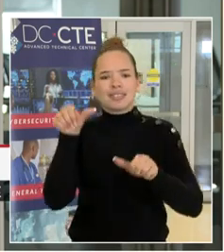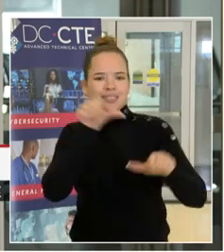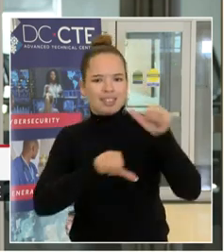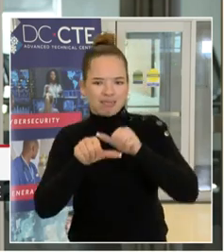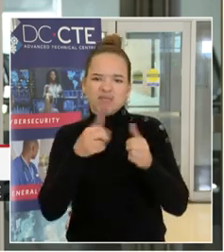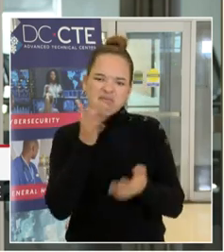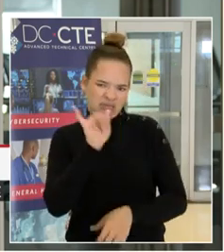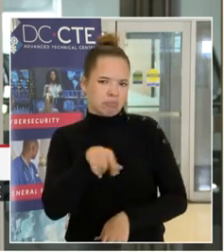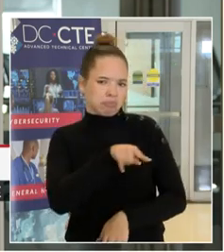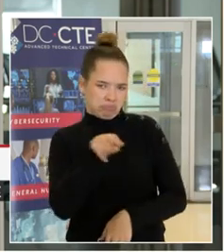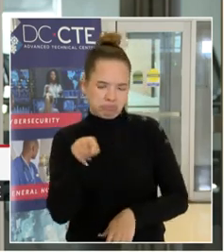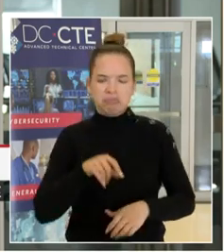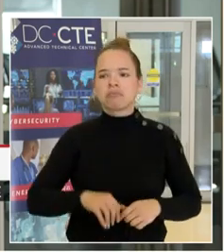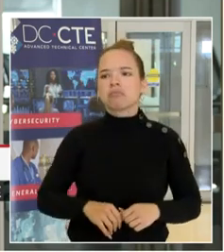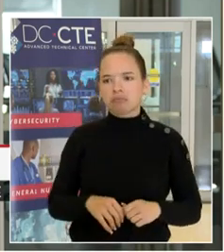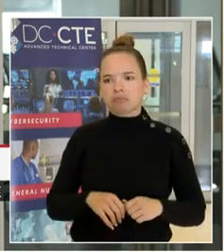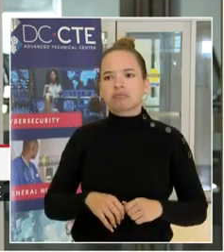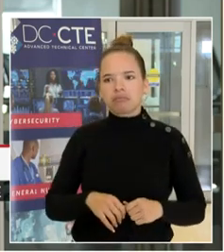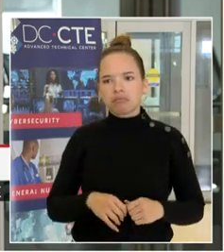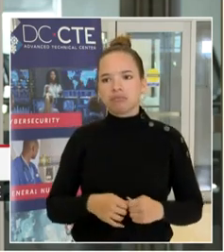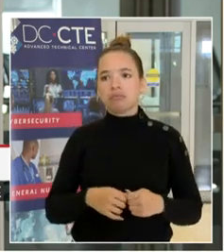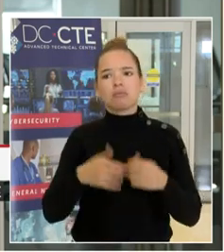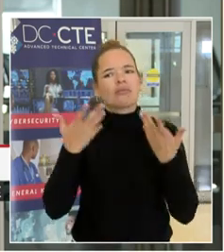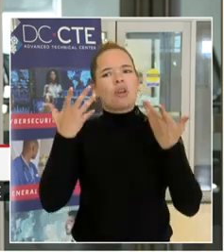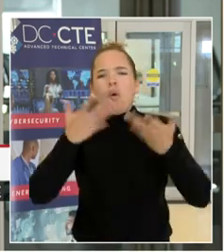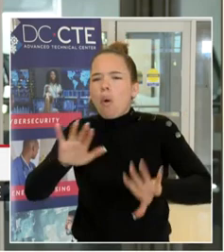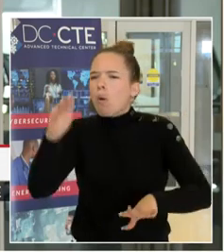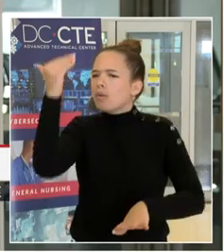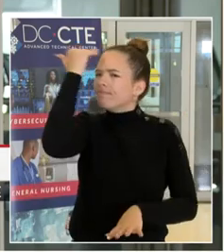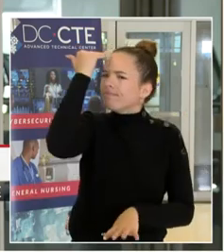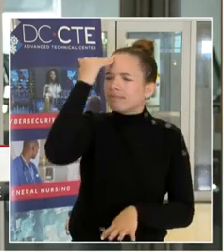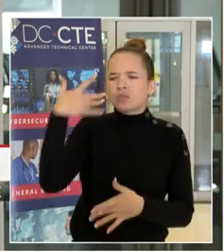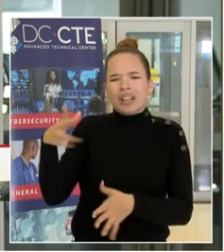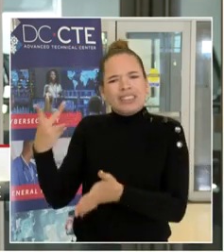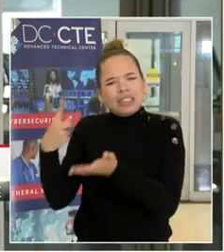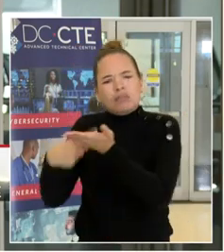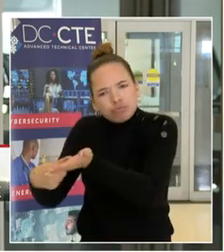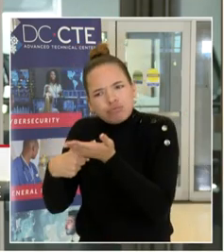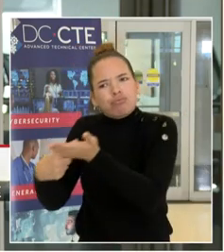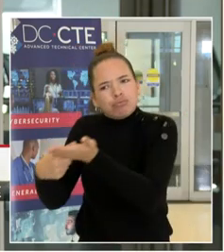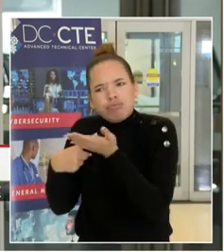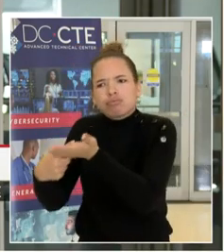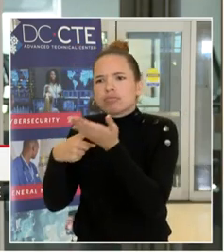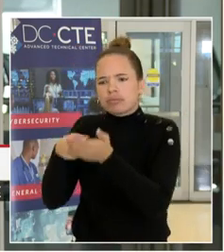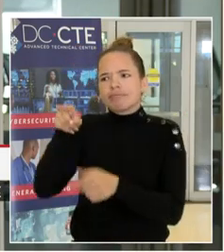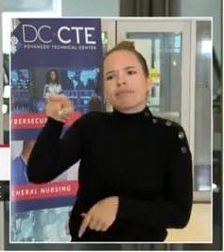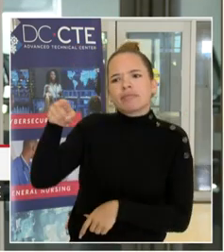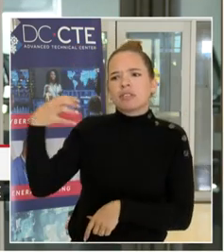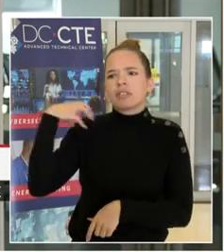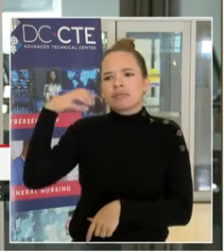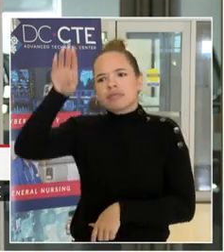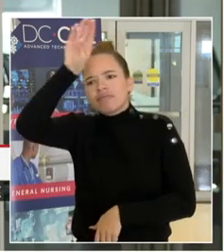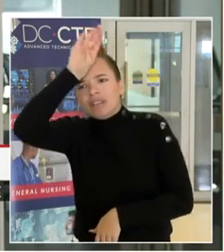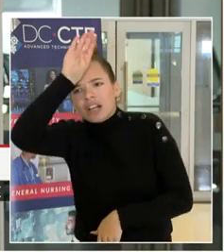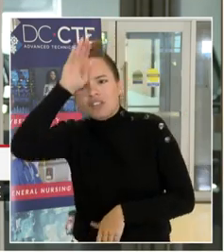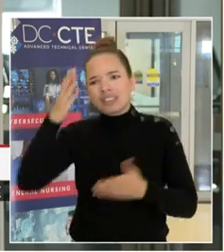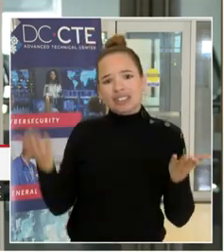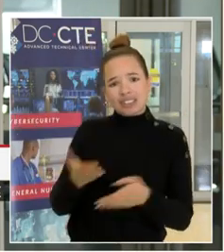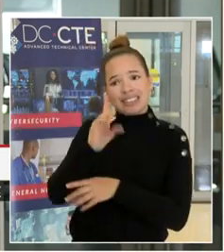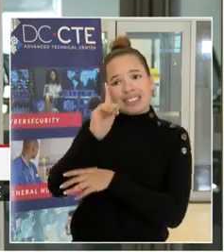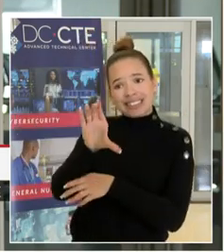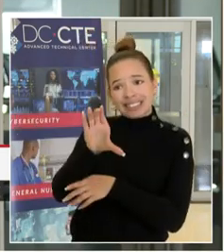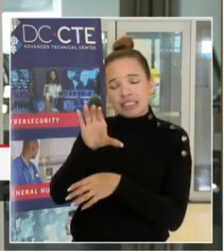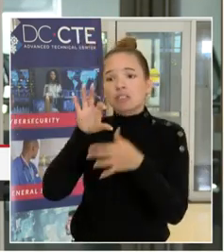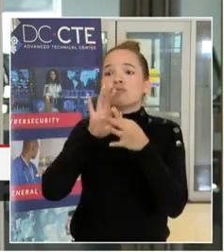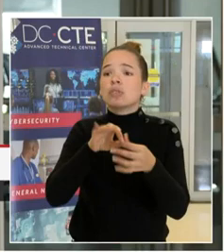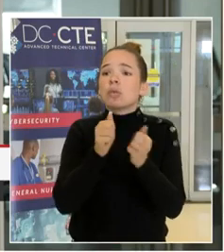up that she's already started this conversation with Chief Donnelly in DC Fire and EMS around paramedic training.